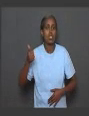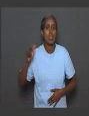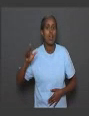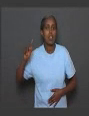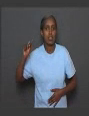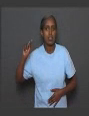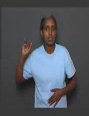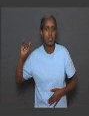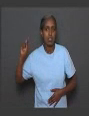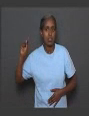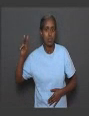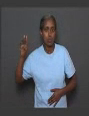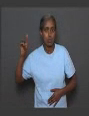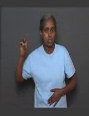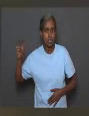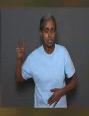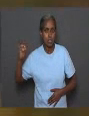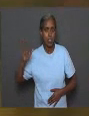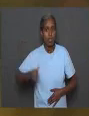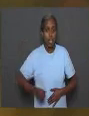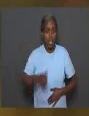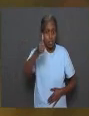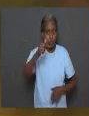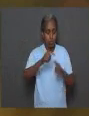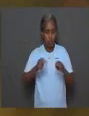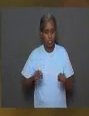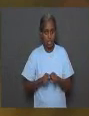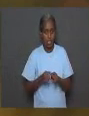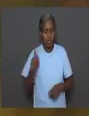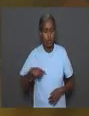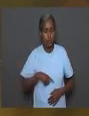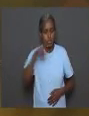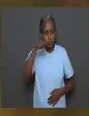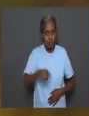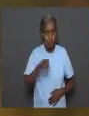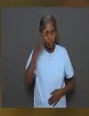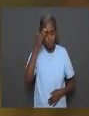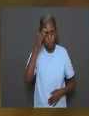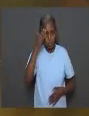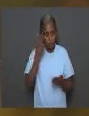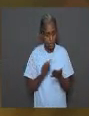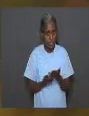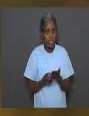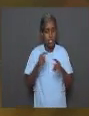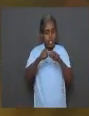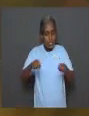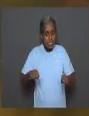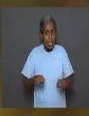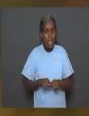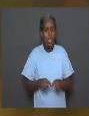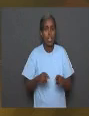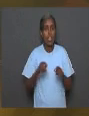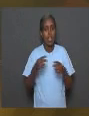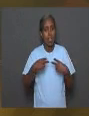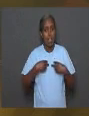altitude of the triangle. We should note here that a triangle can have more